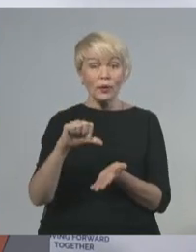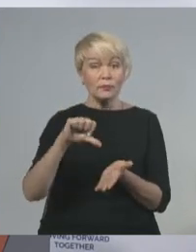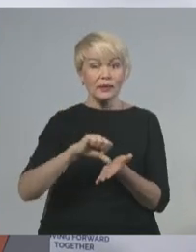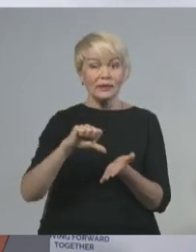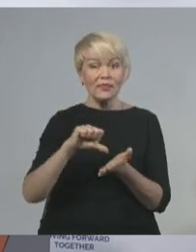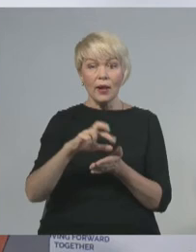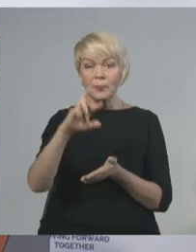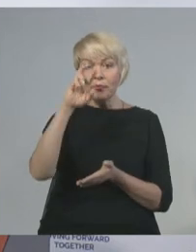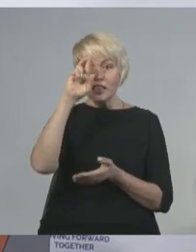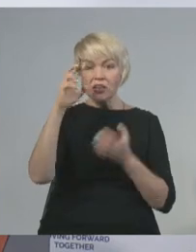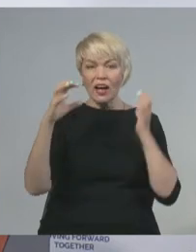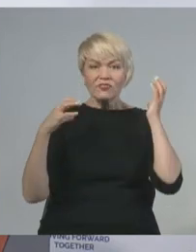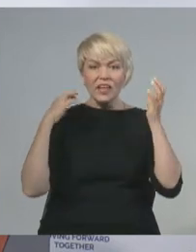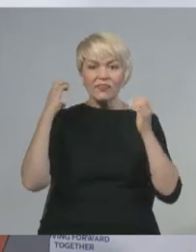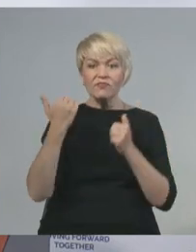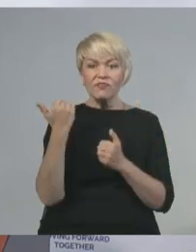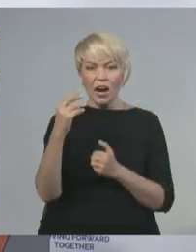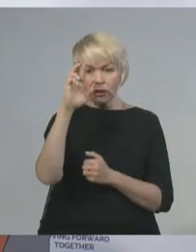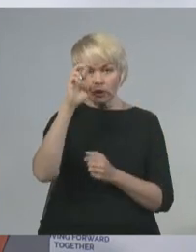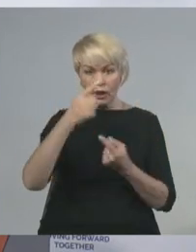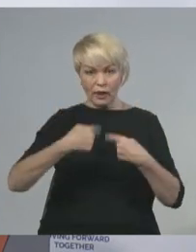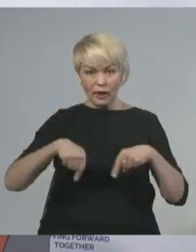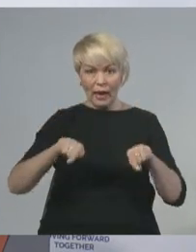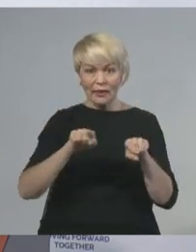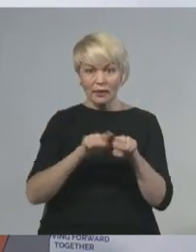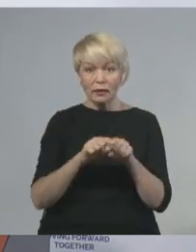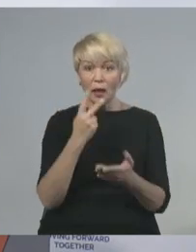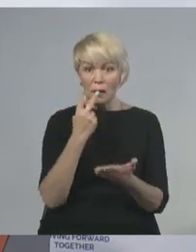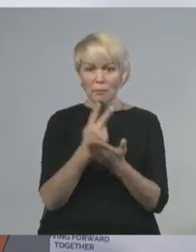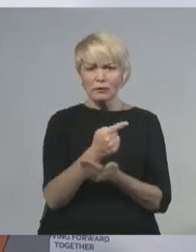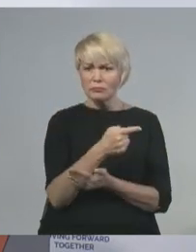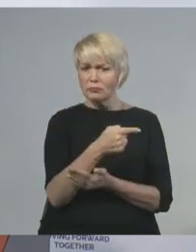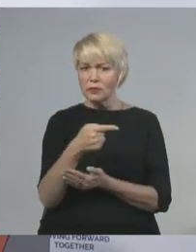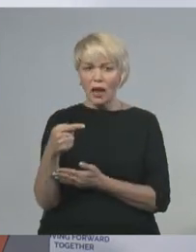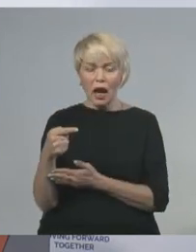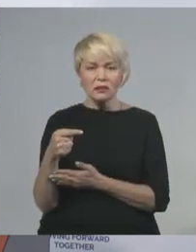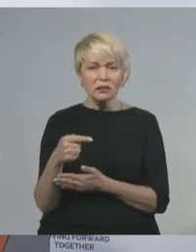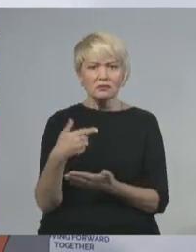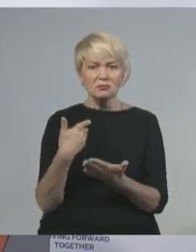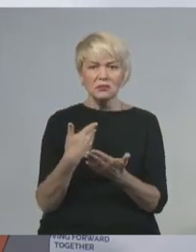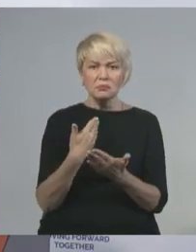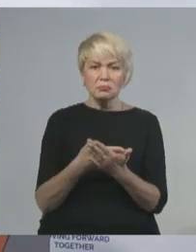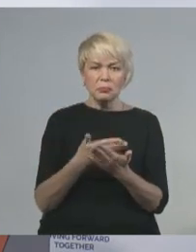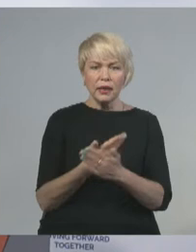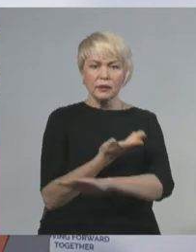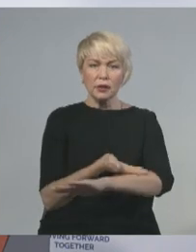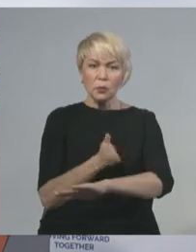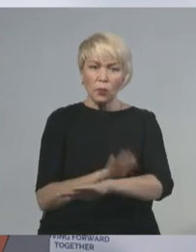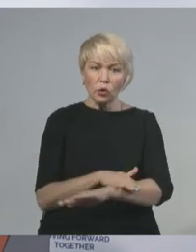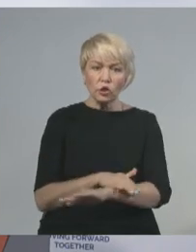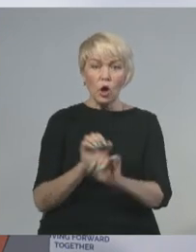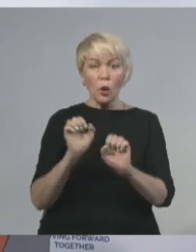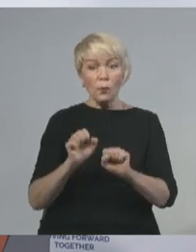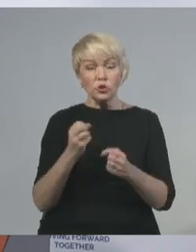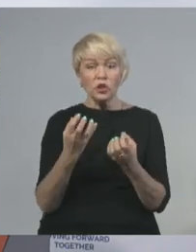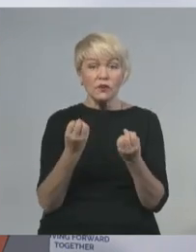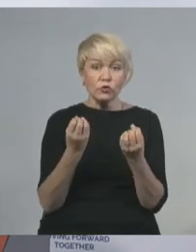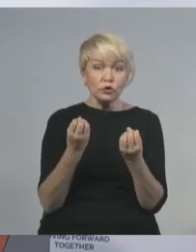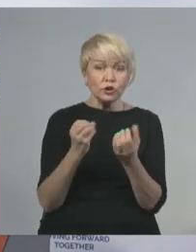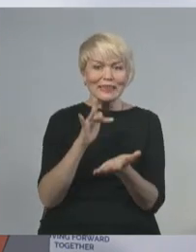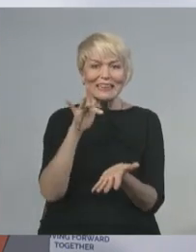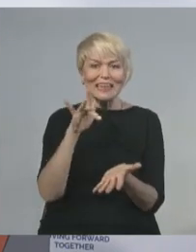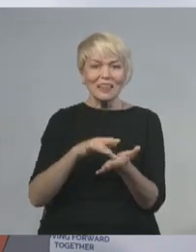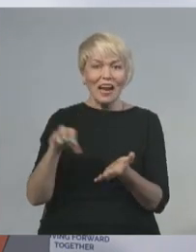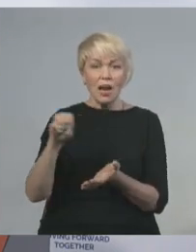we see the negative example of poland maybe negative example of some other central european countries but what's about france and sweden do you think